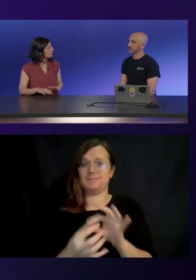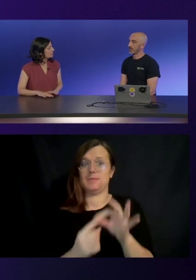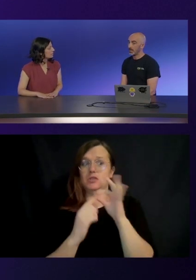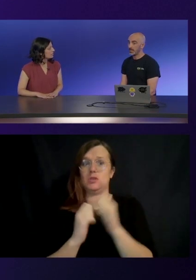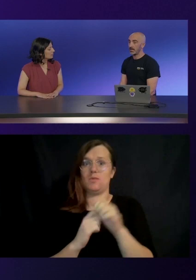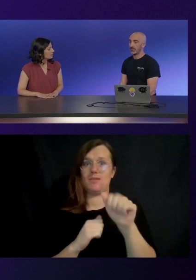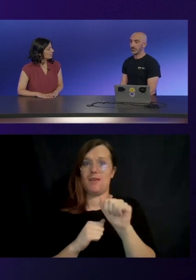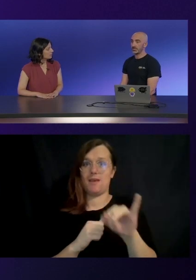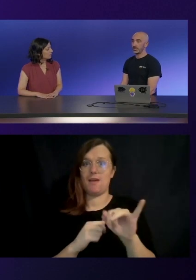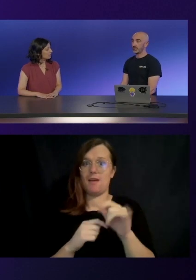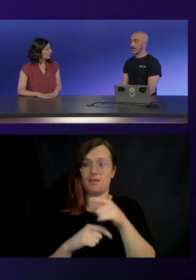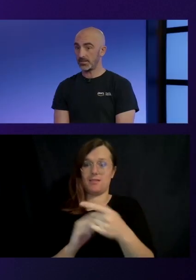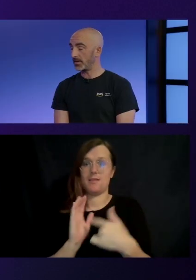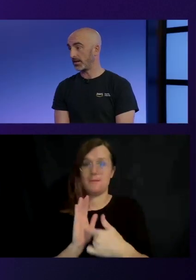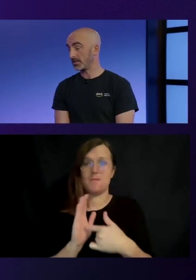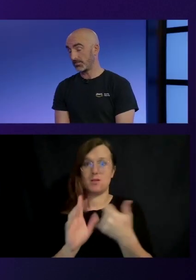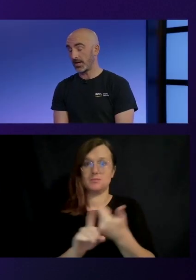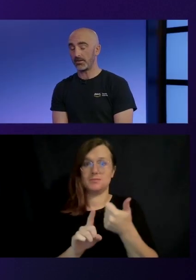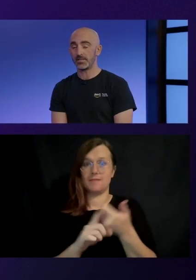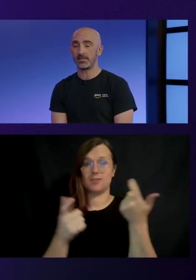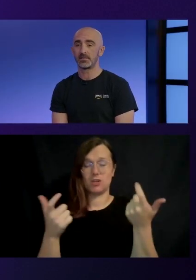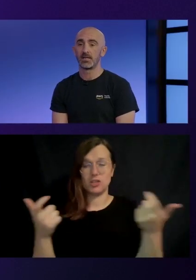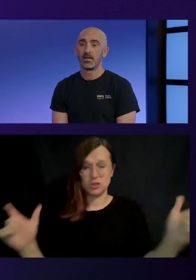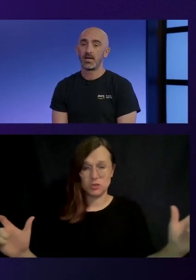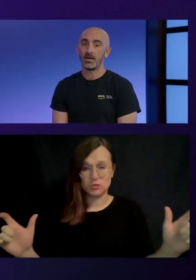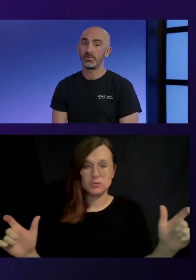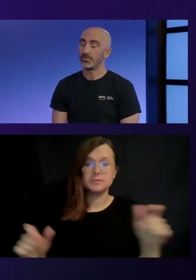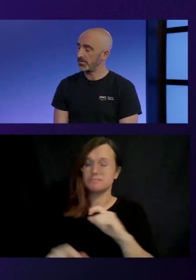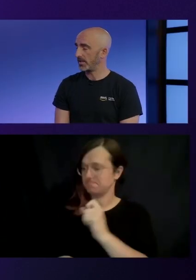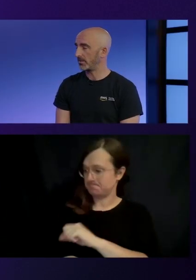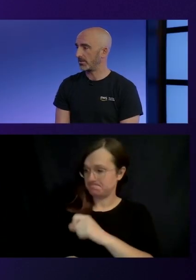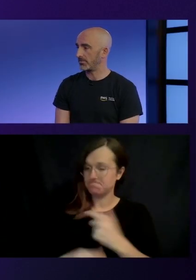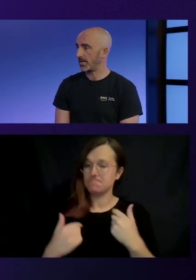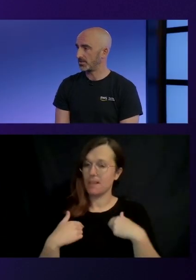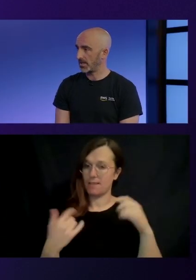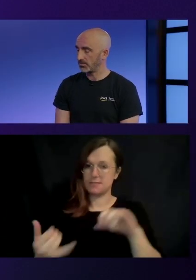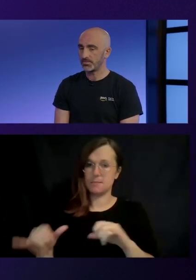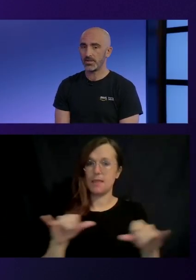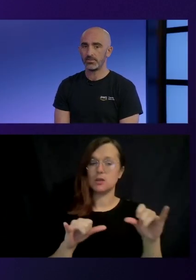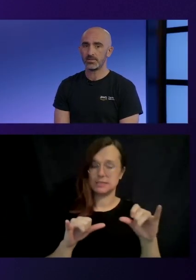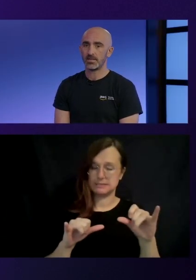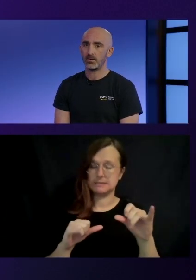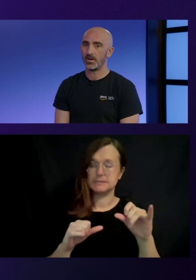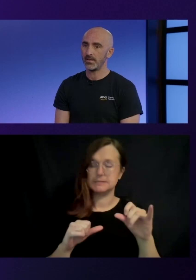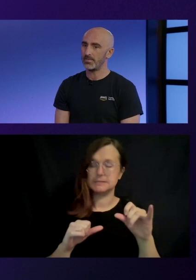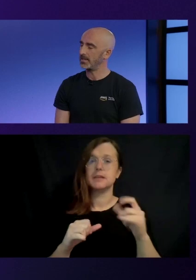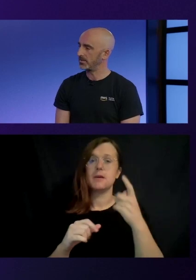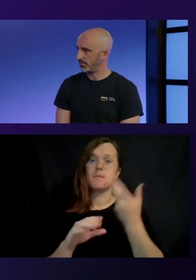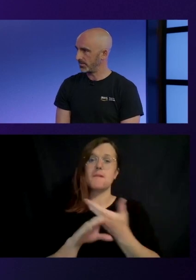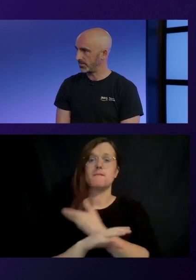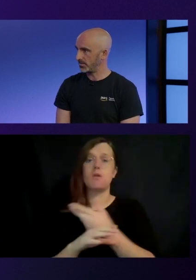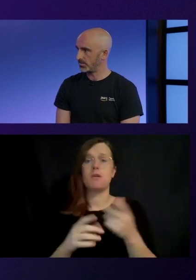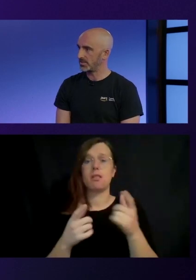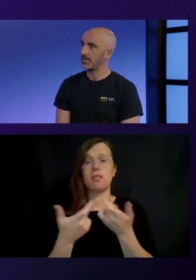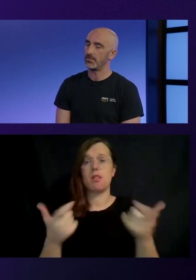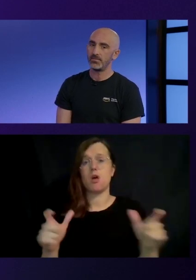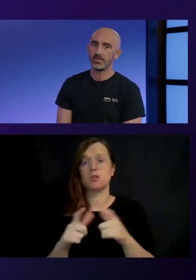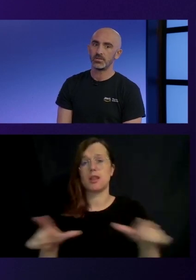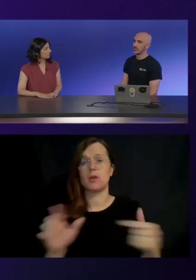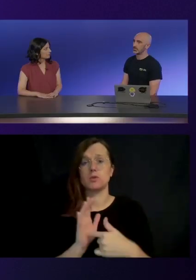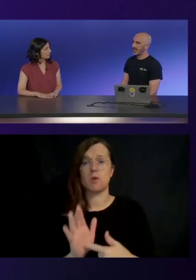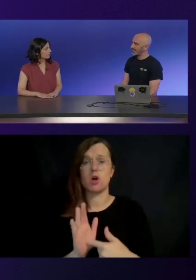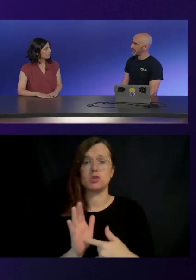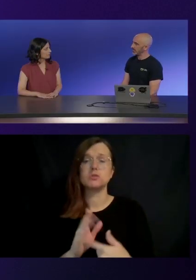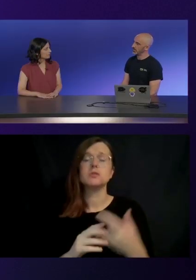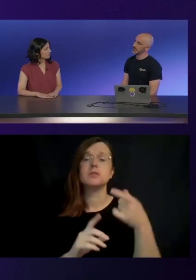big? Yeah, for sure, there are similarities. Before the era of large language models, one of the main differences was that